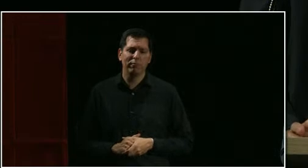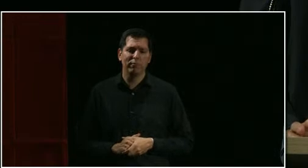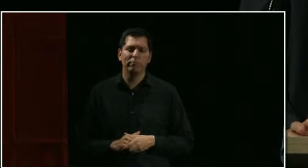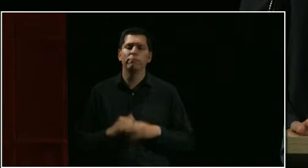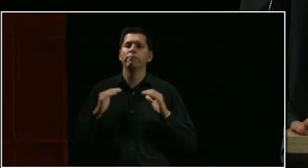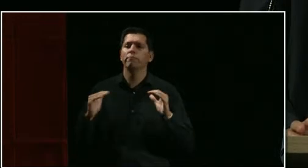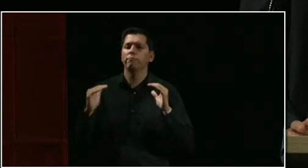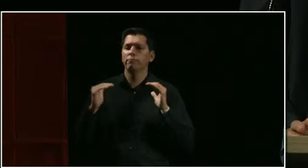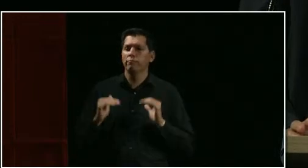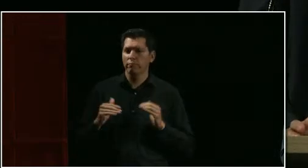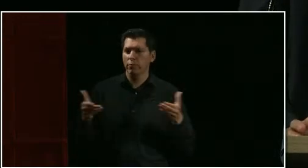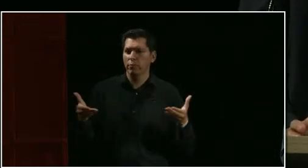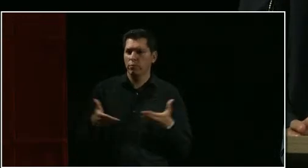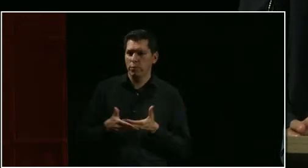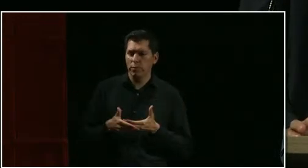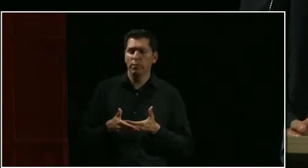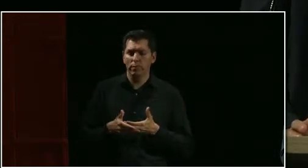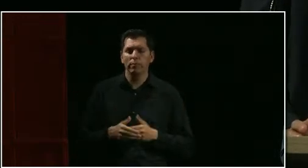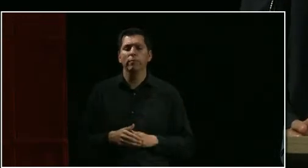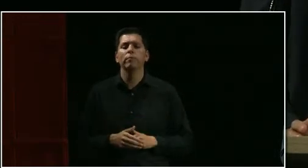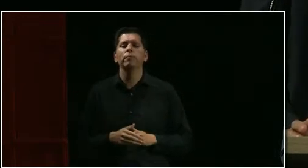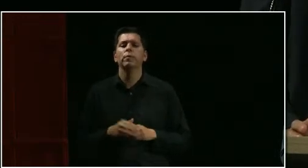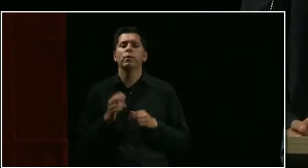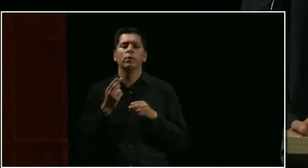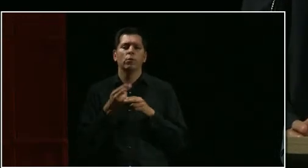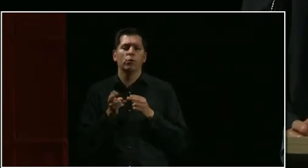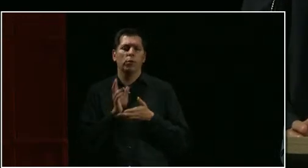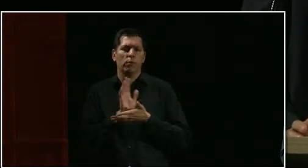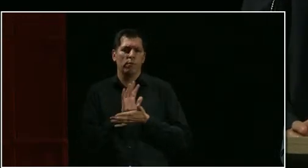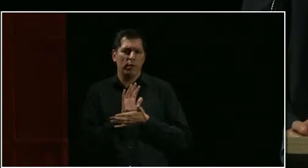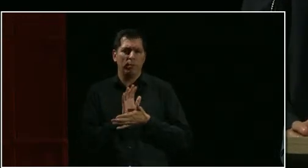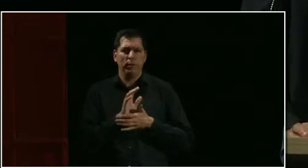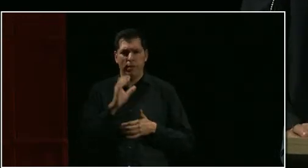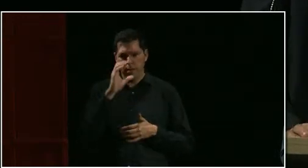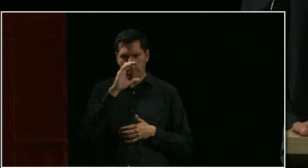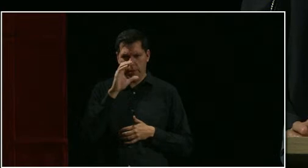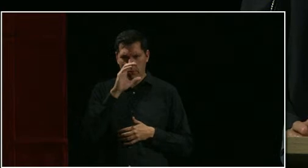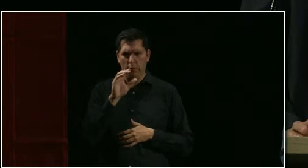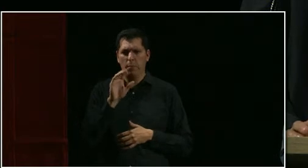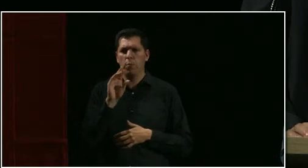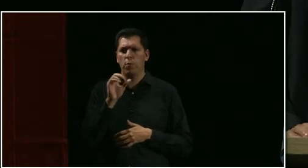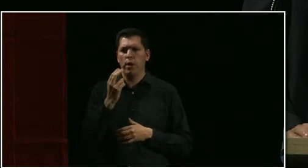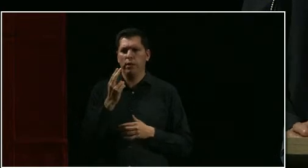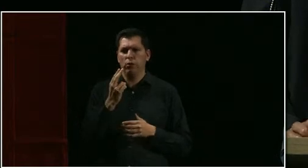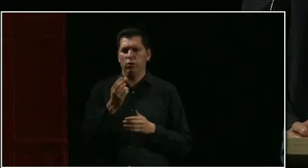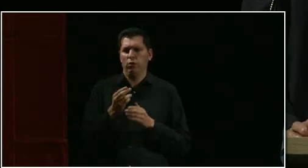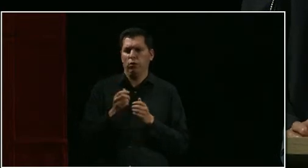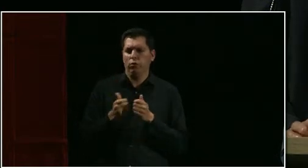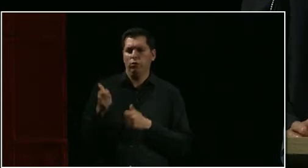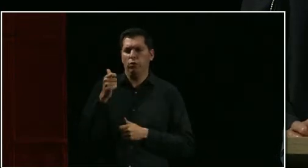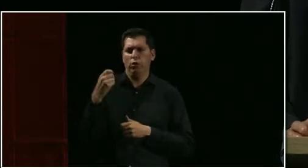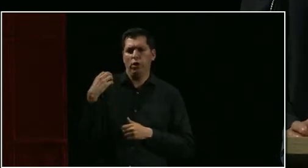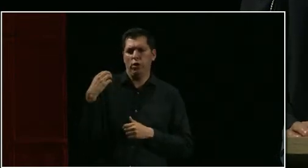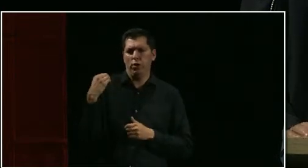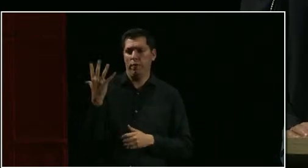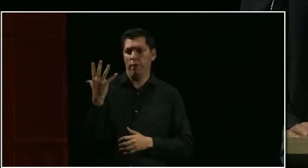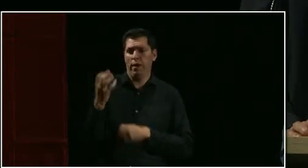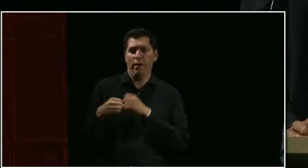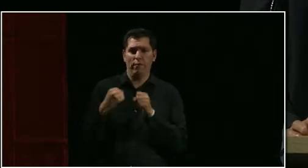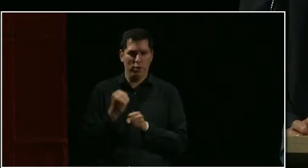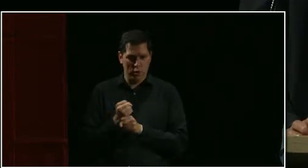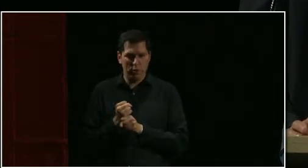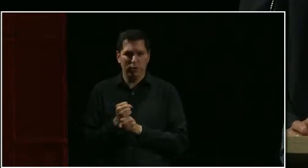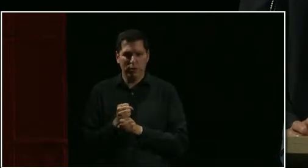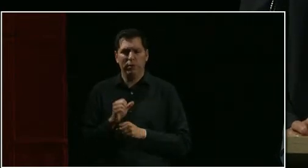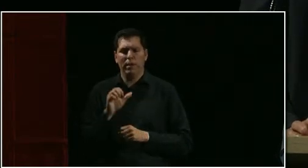Next, I would like to introduce to you the Short Films and Feature Animation Branch Chair. She is in her fifth year as an Academy